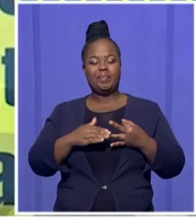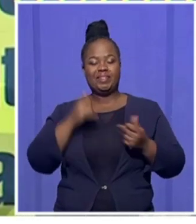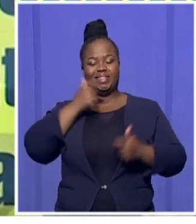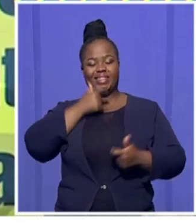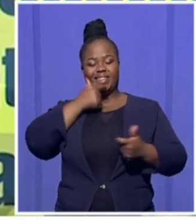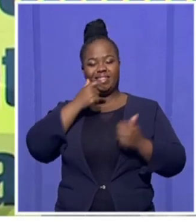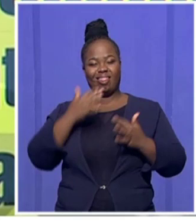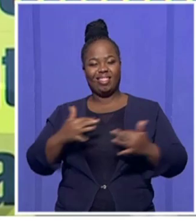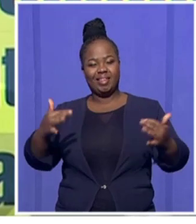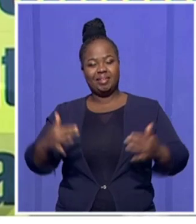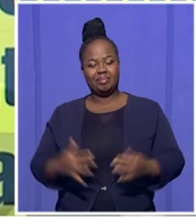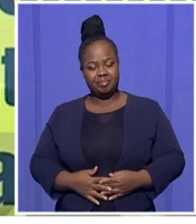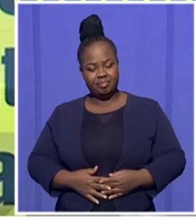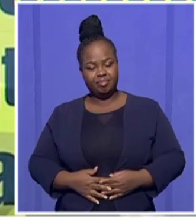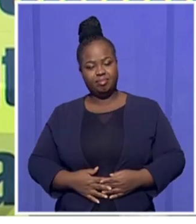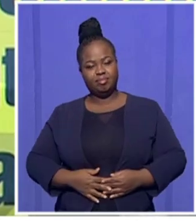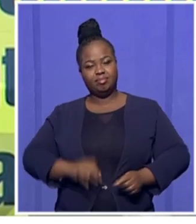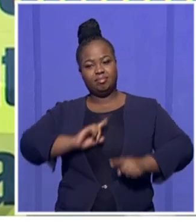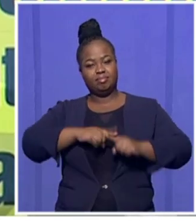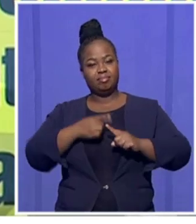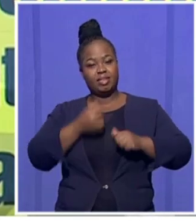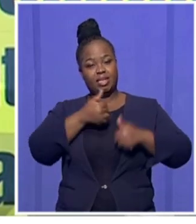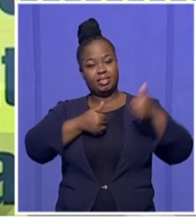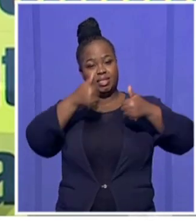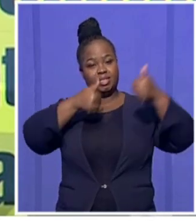And members of the Executive Council,